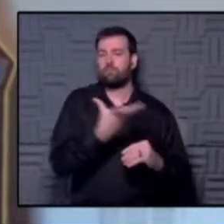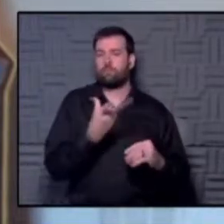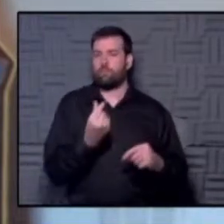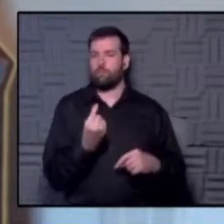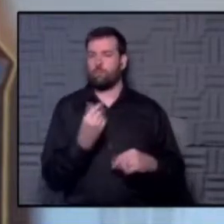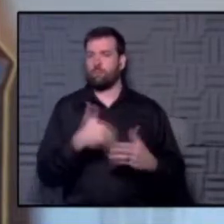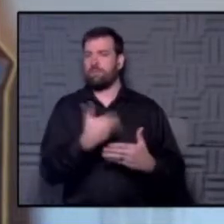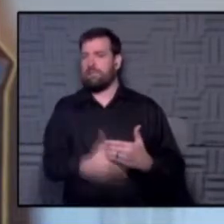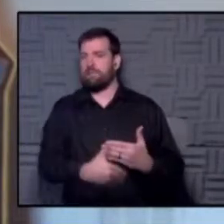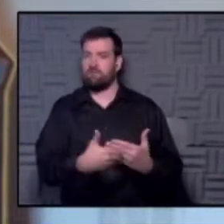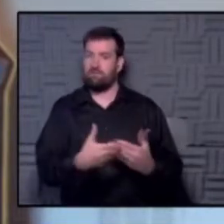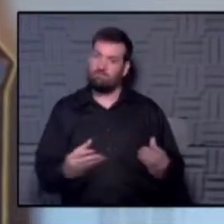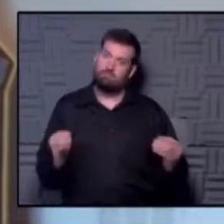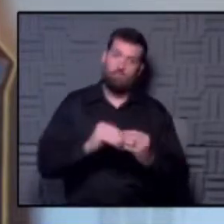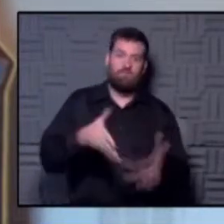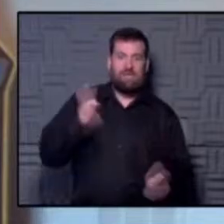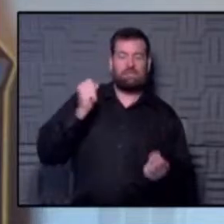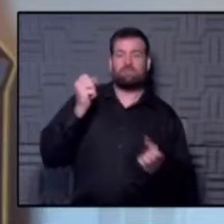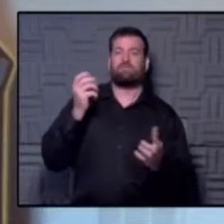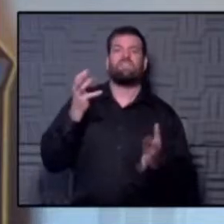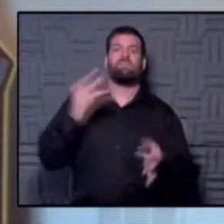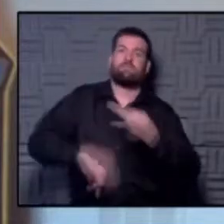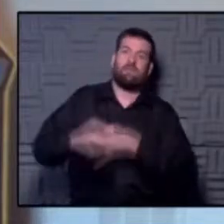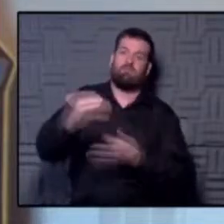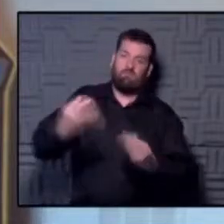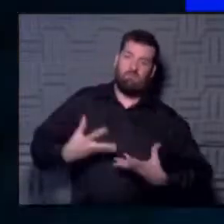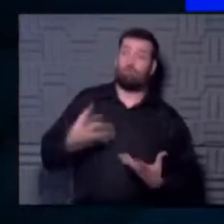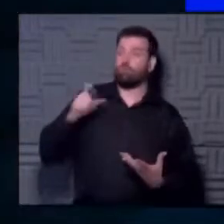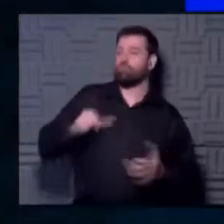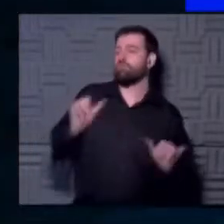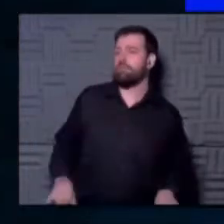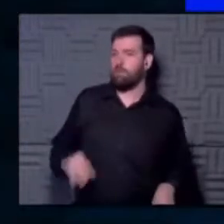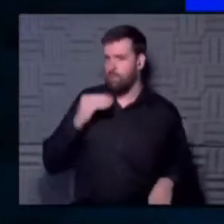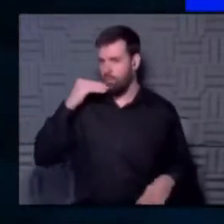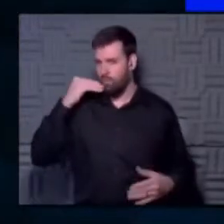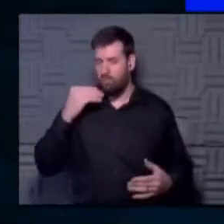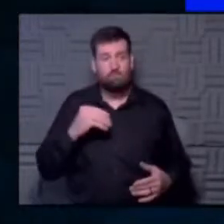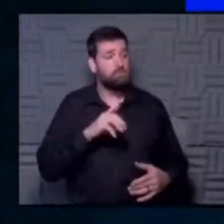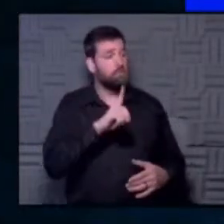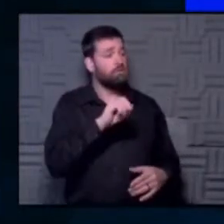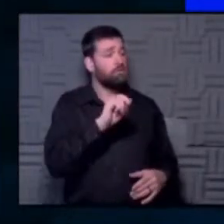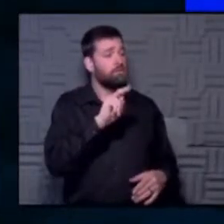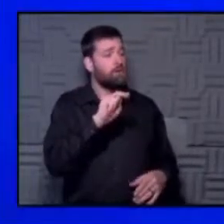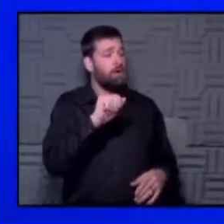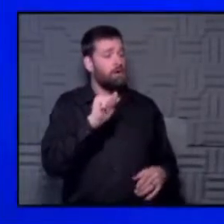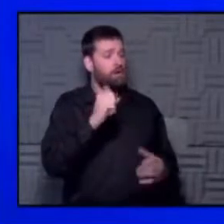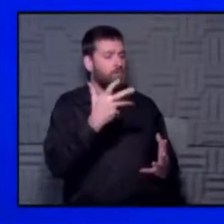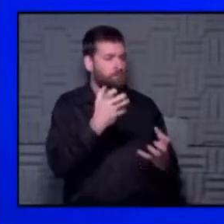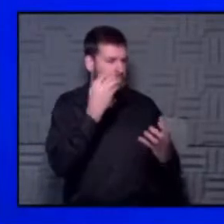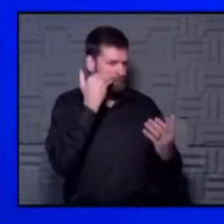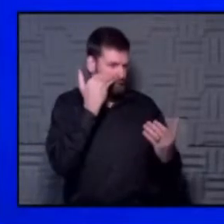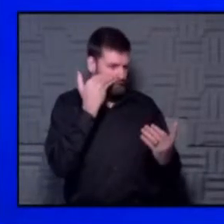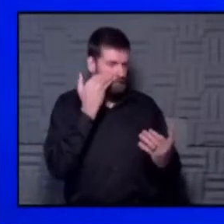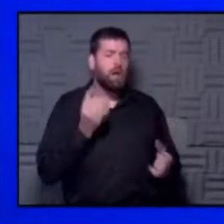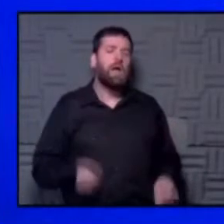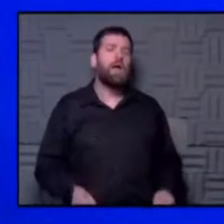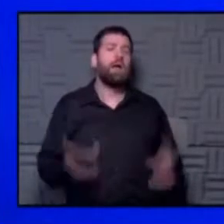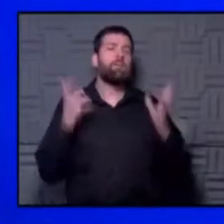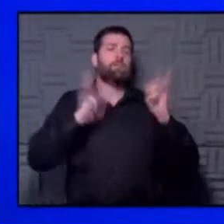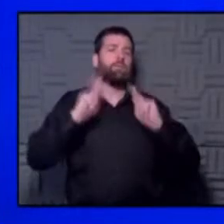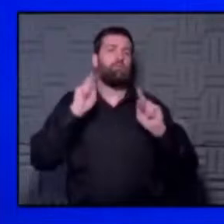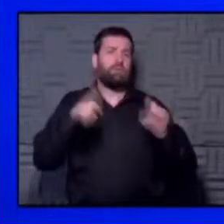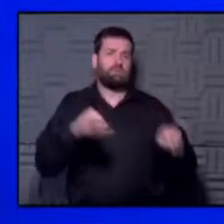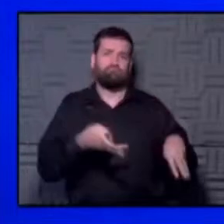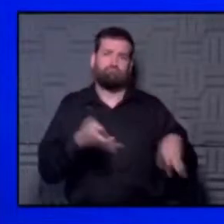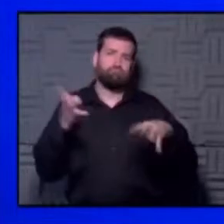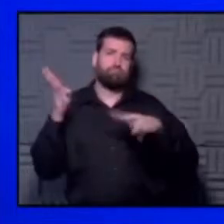rather than eventually finding out that they should have stayed home today. Donna wants to know, how many people have to upload the app to make it